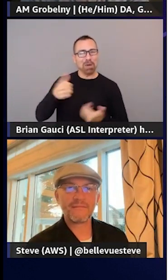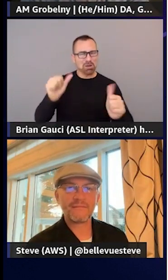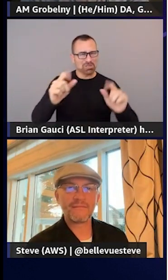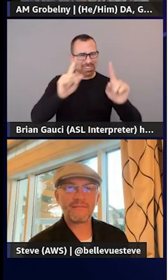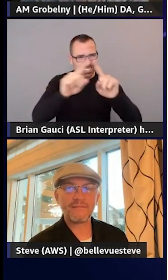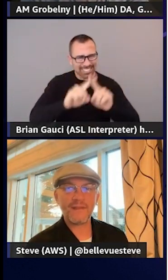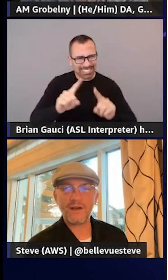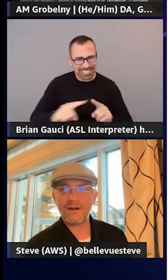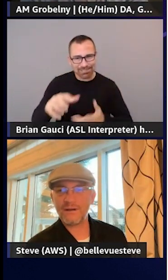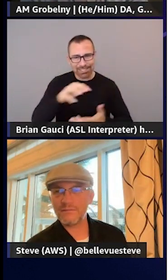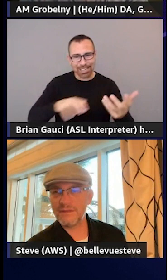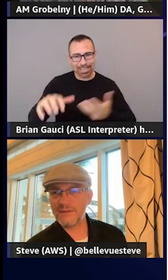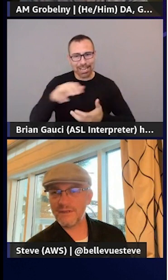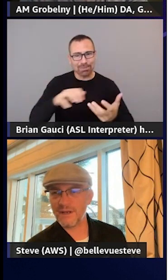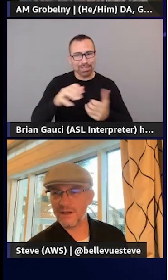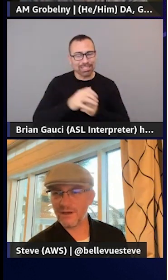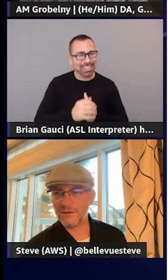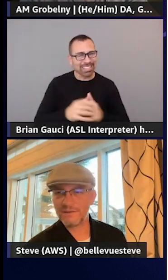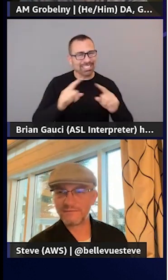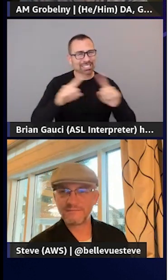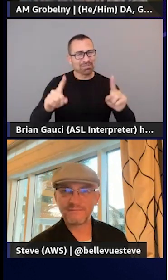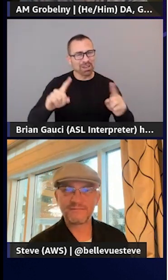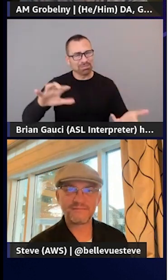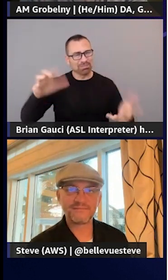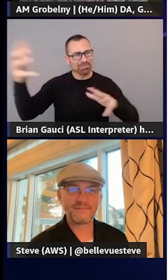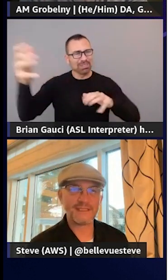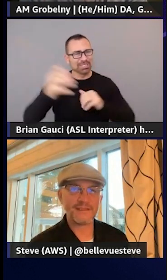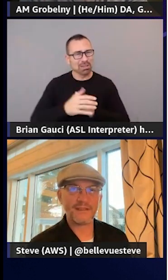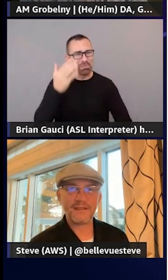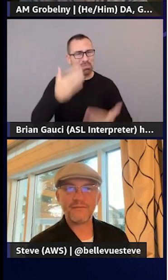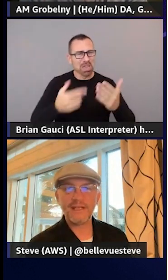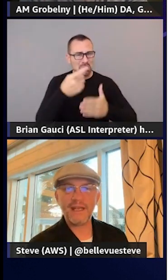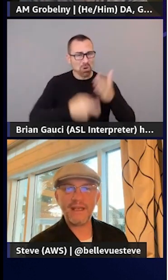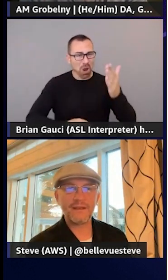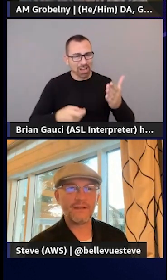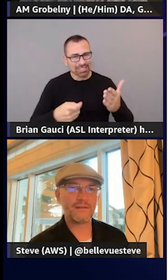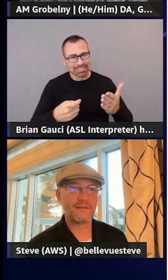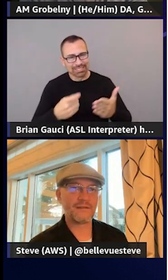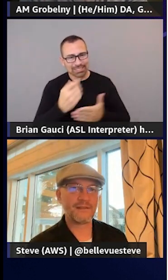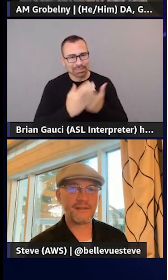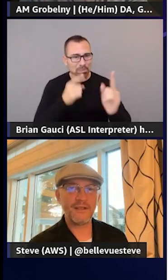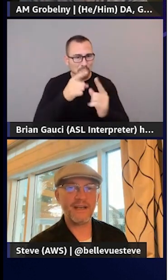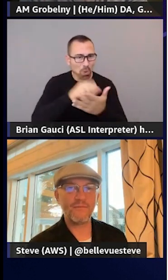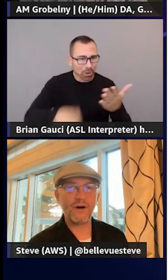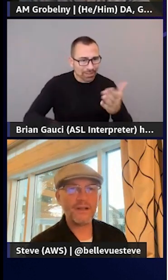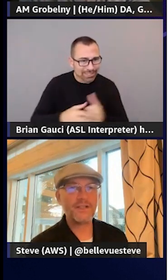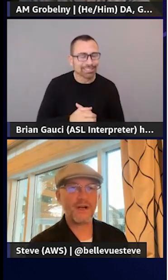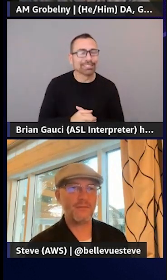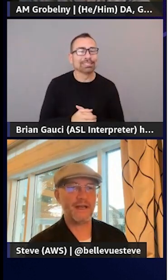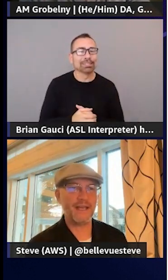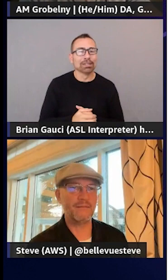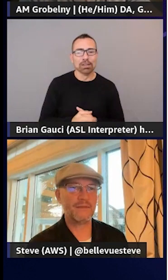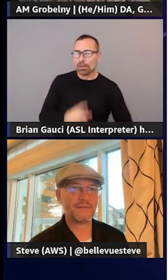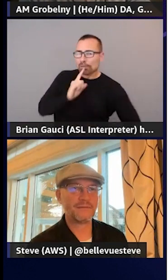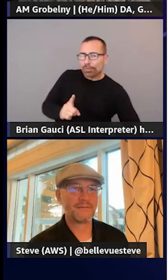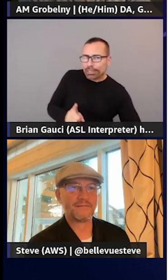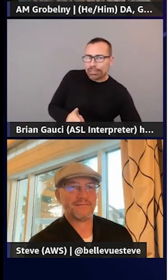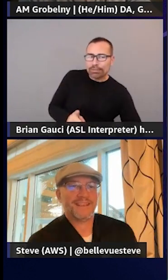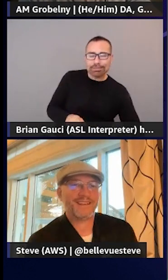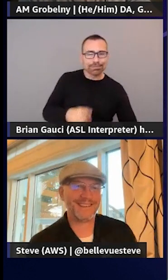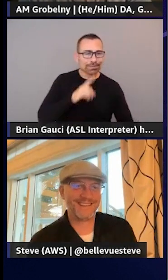us up, and I might have actually cost us some points, Steve. But I don't know. Really? I'm You had sorry. one job, AM.